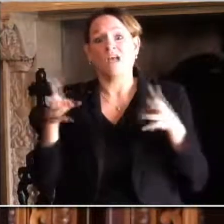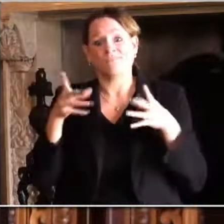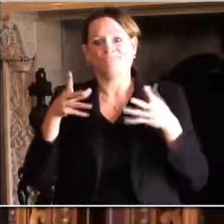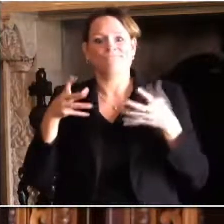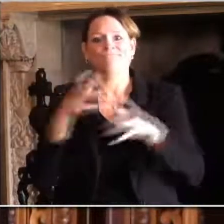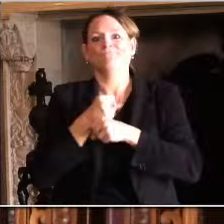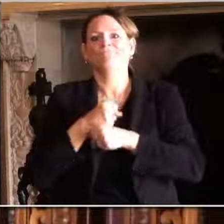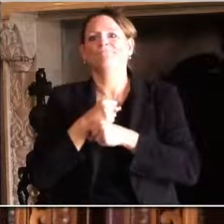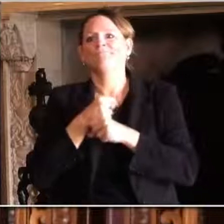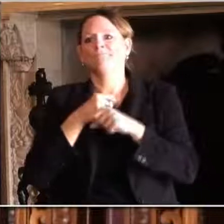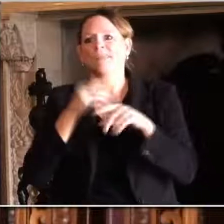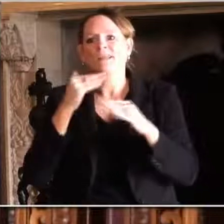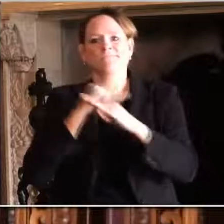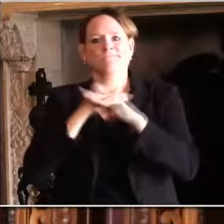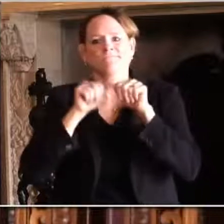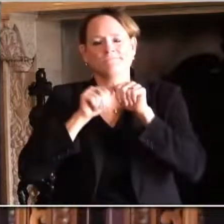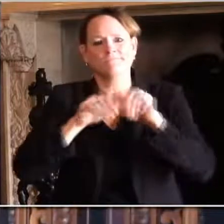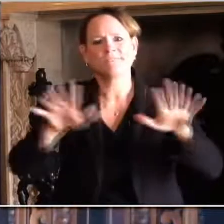person to the other.